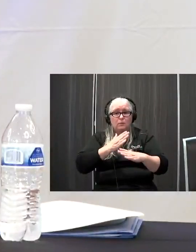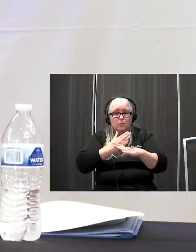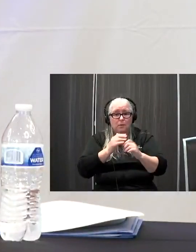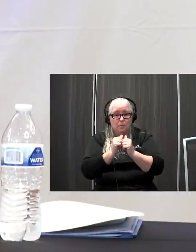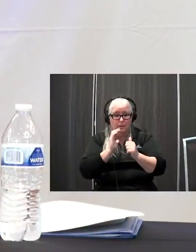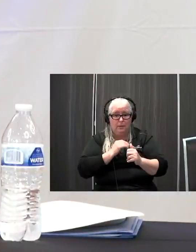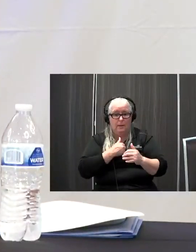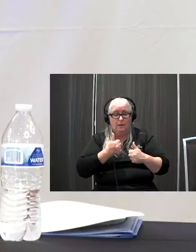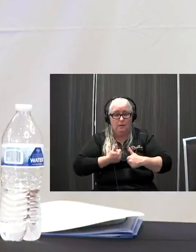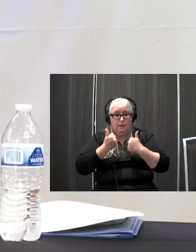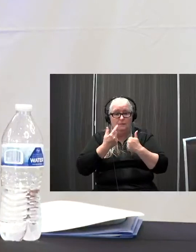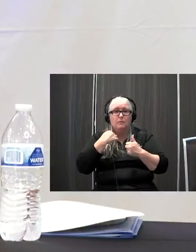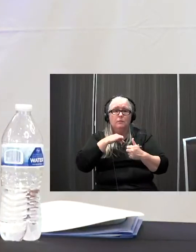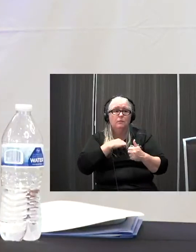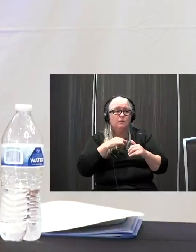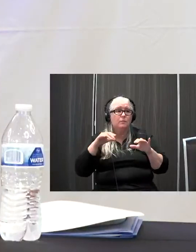ended up doing